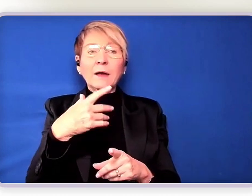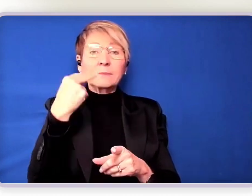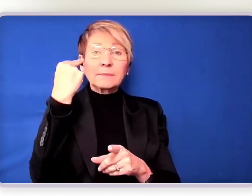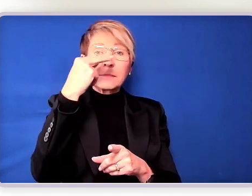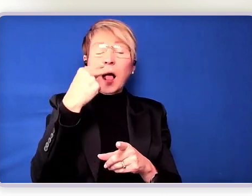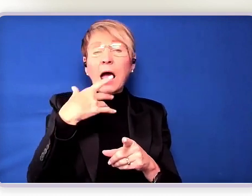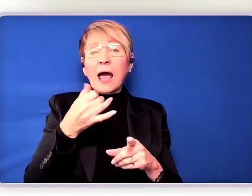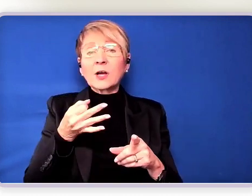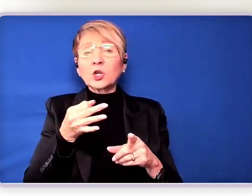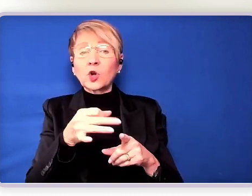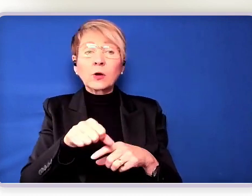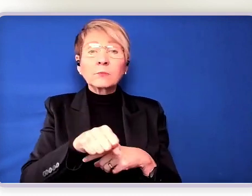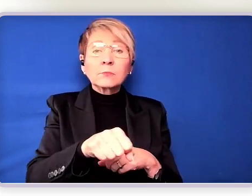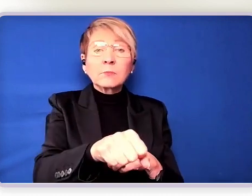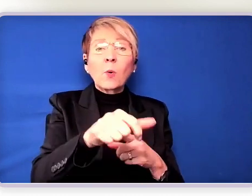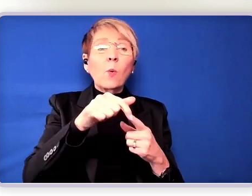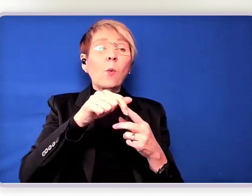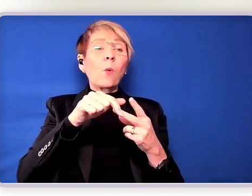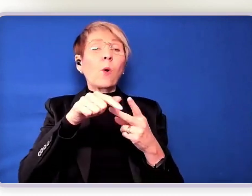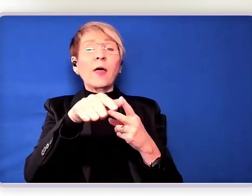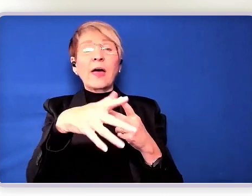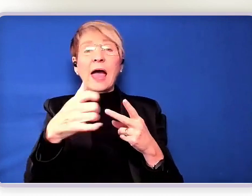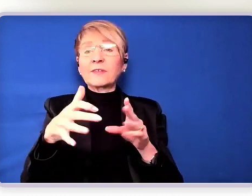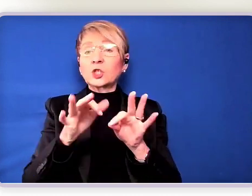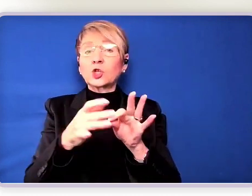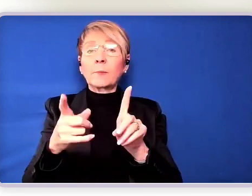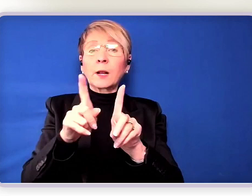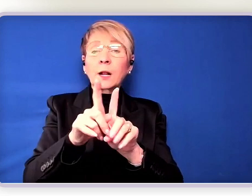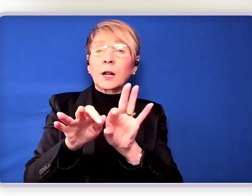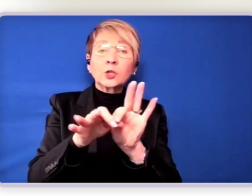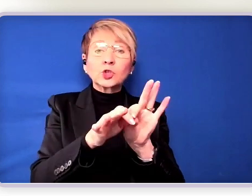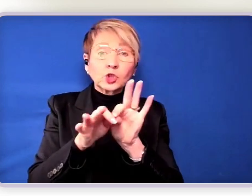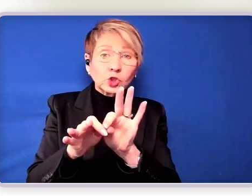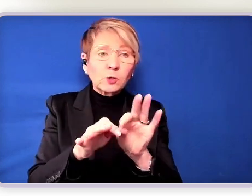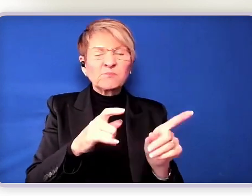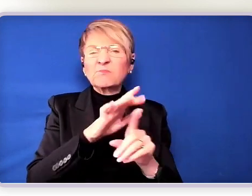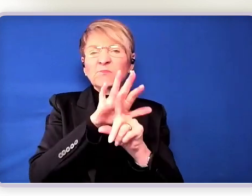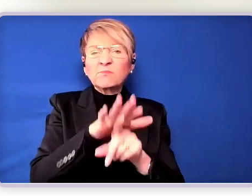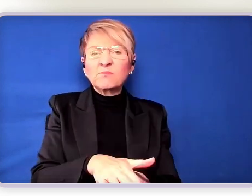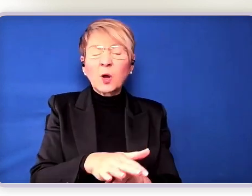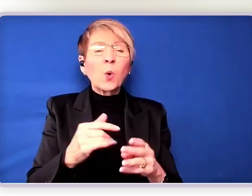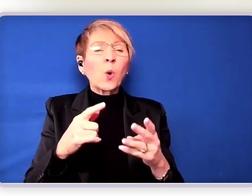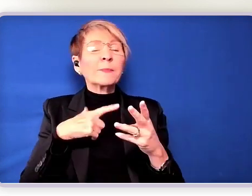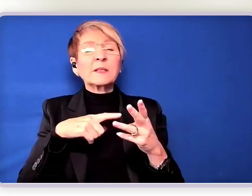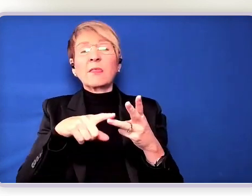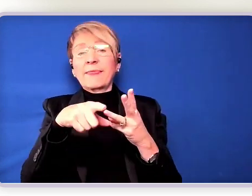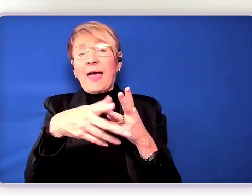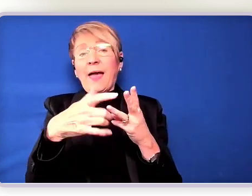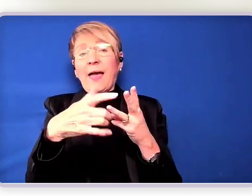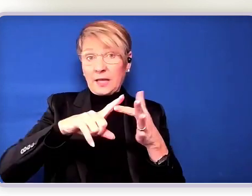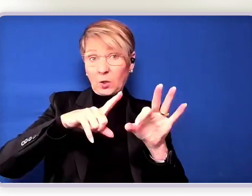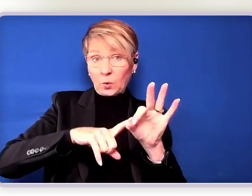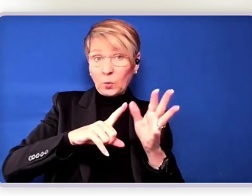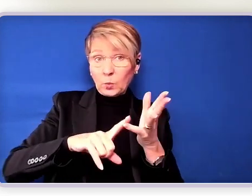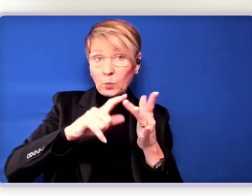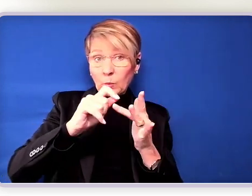Auslan interpreter, or because they use a particular piece of equipment that assists their disability, like a walker,